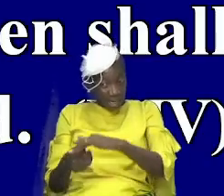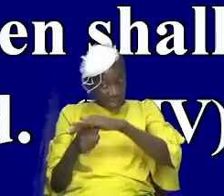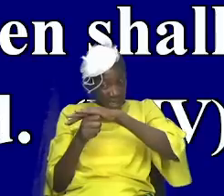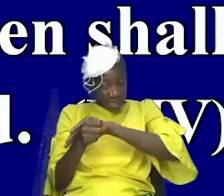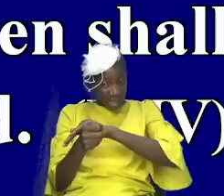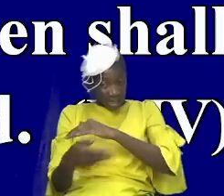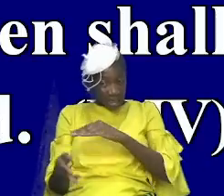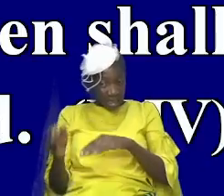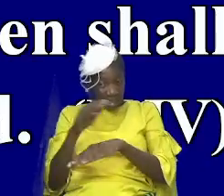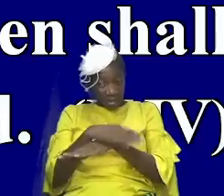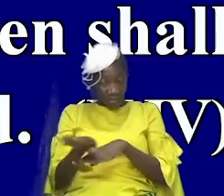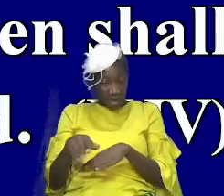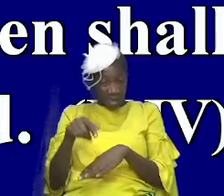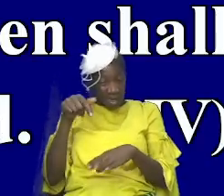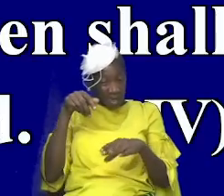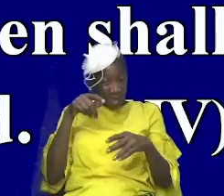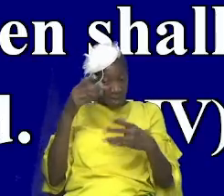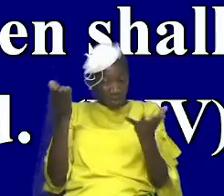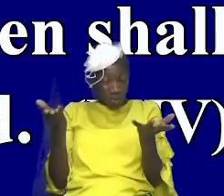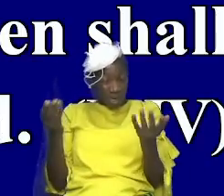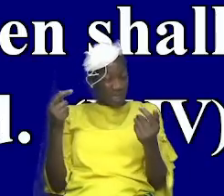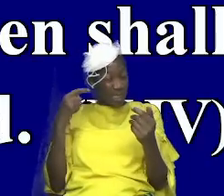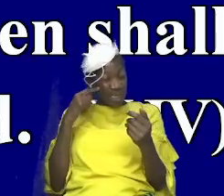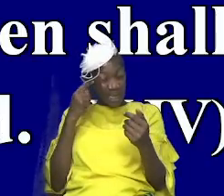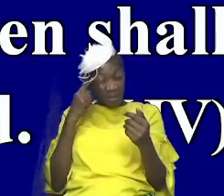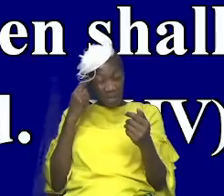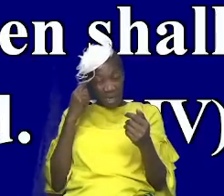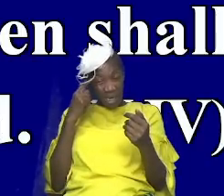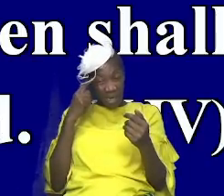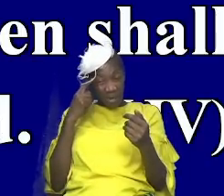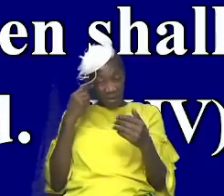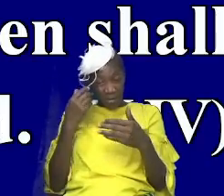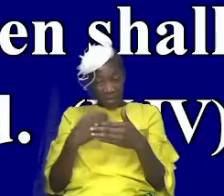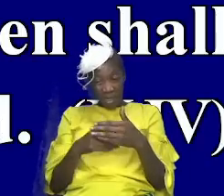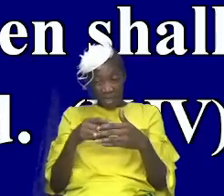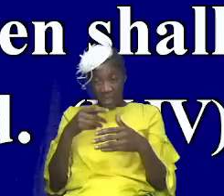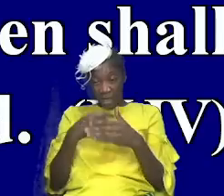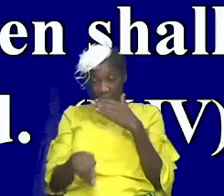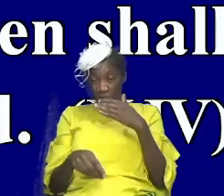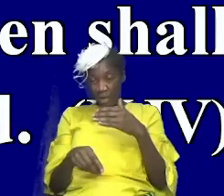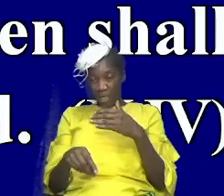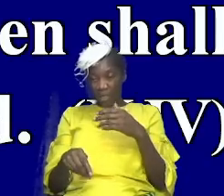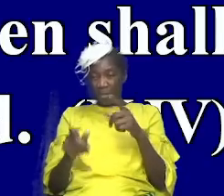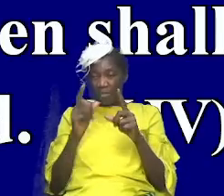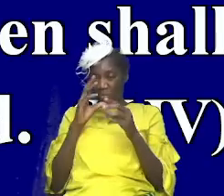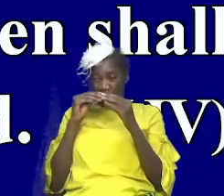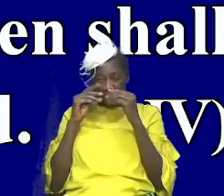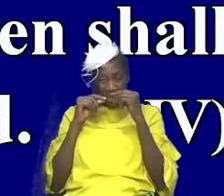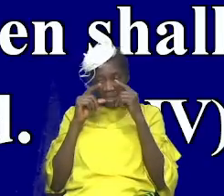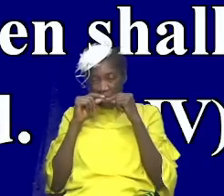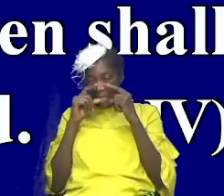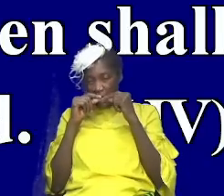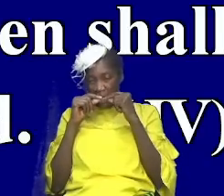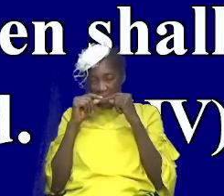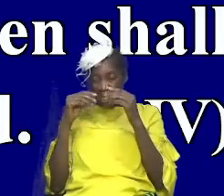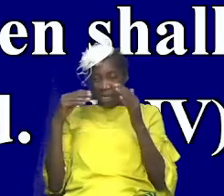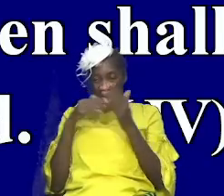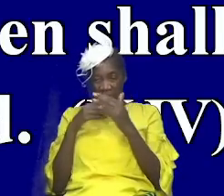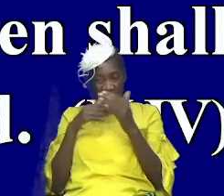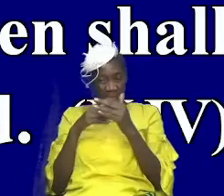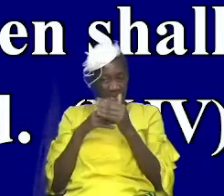mind? What was behind the sus? What was behind trying to tear down that sister and to tear down that brother? The jealousy that was